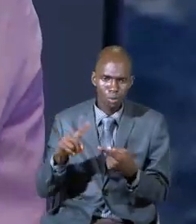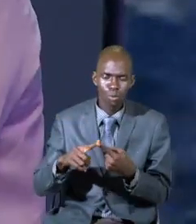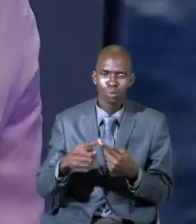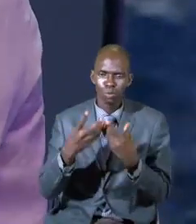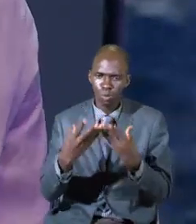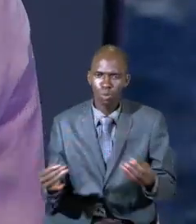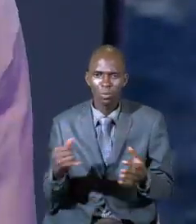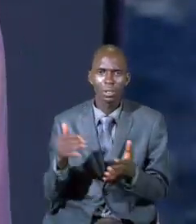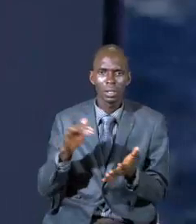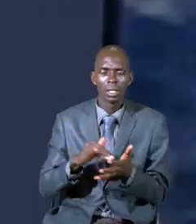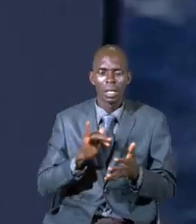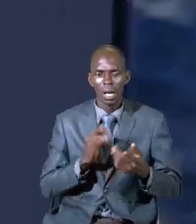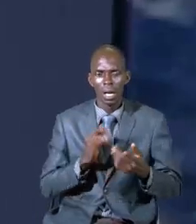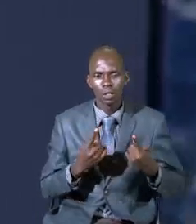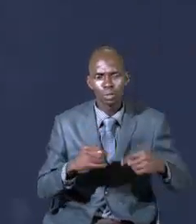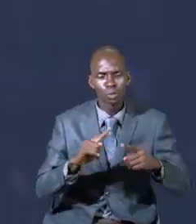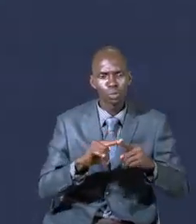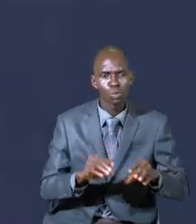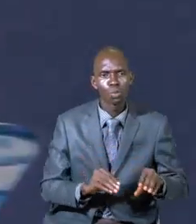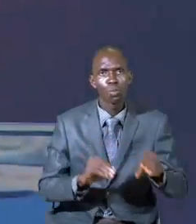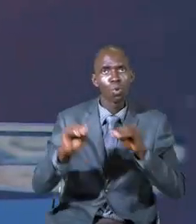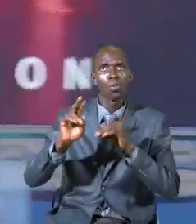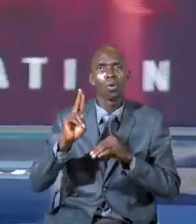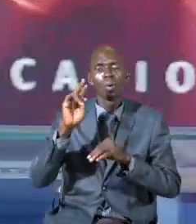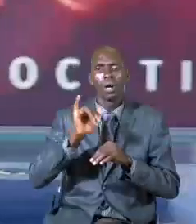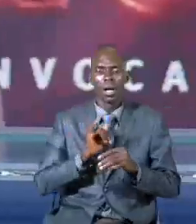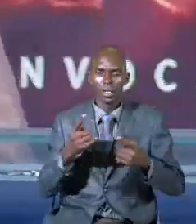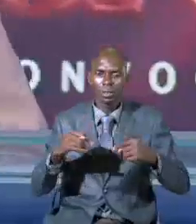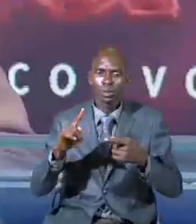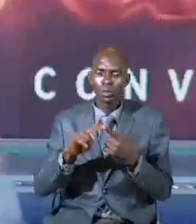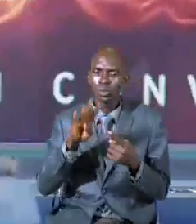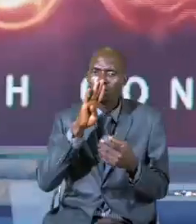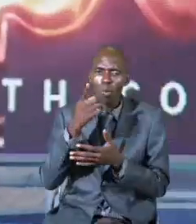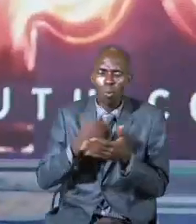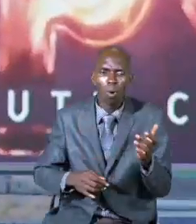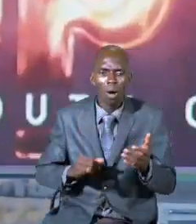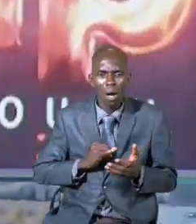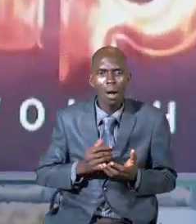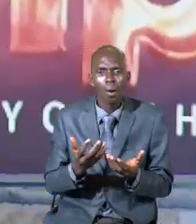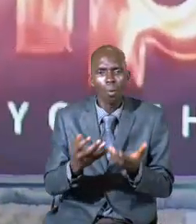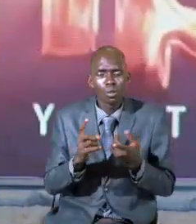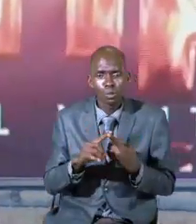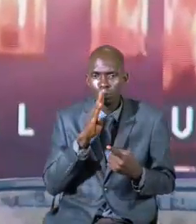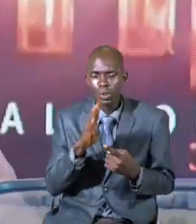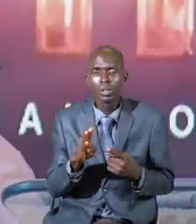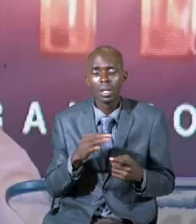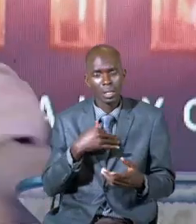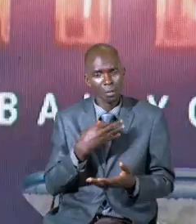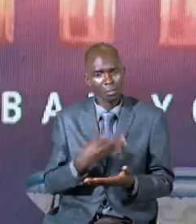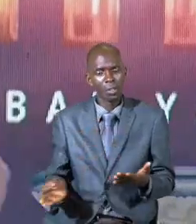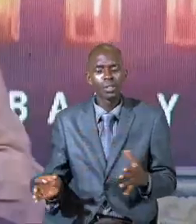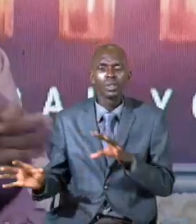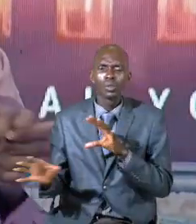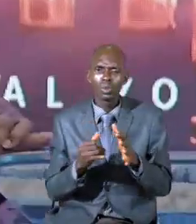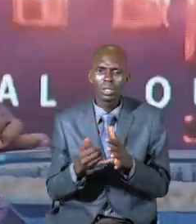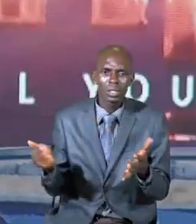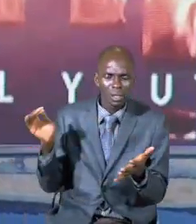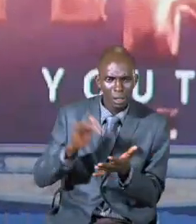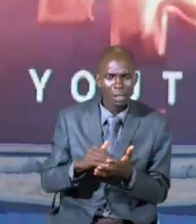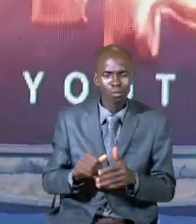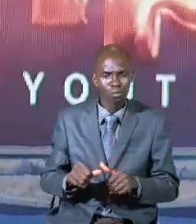be who I ought to be, and I couldn't do it again. The perseverance with motivation. And then